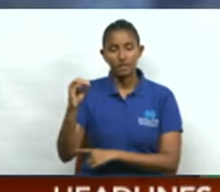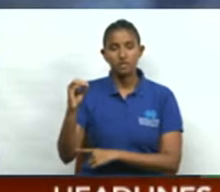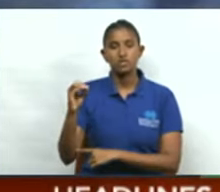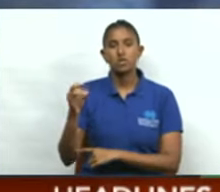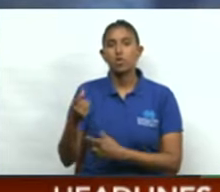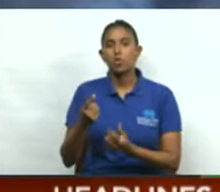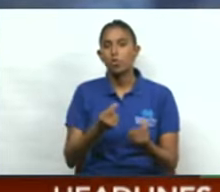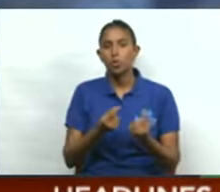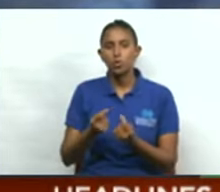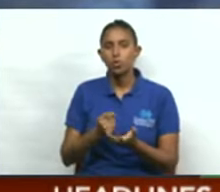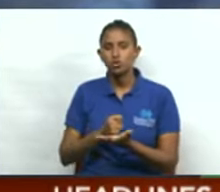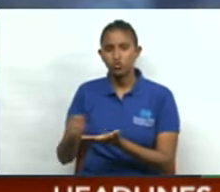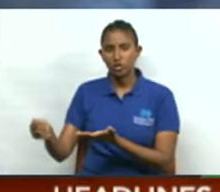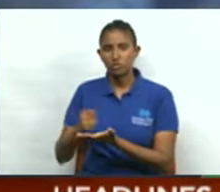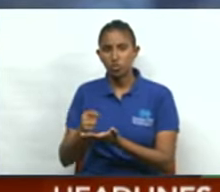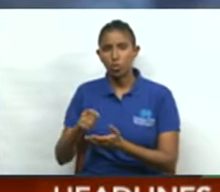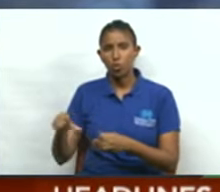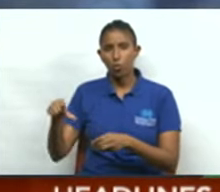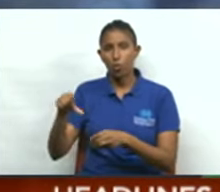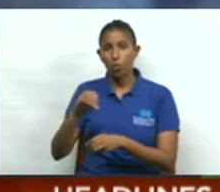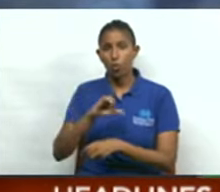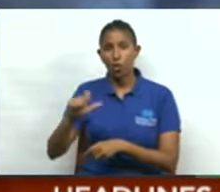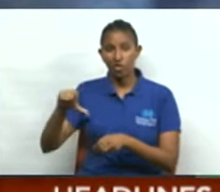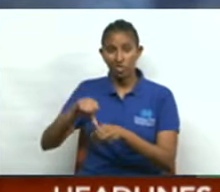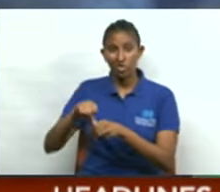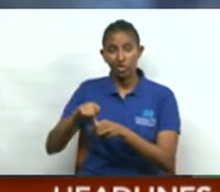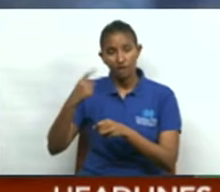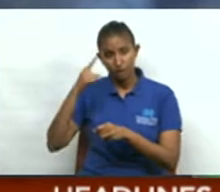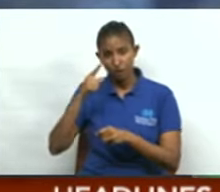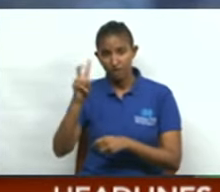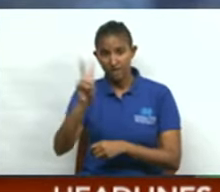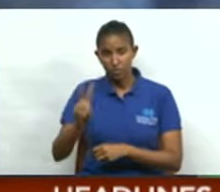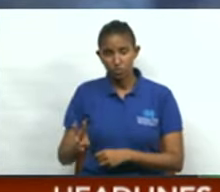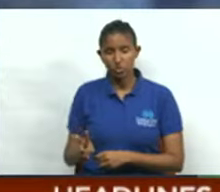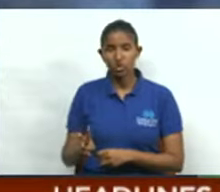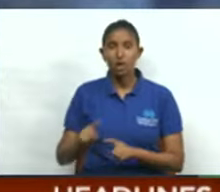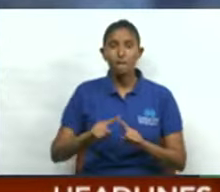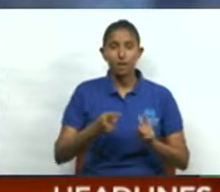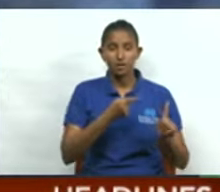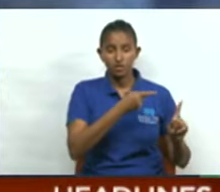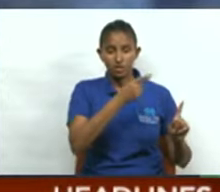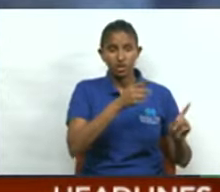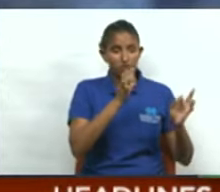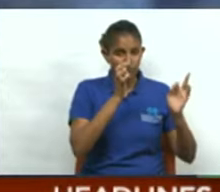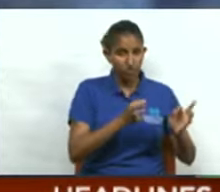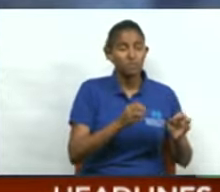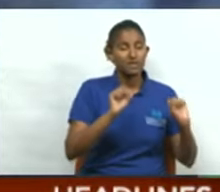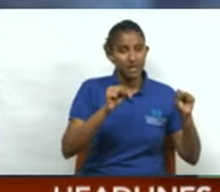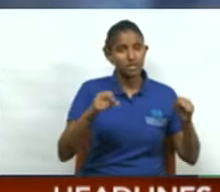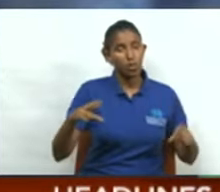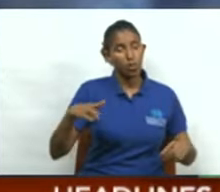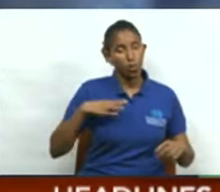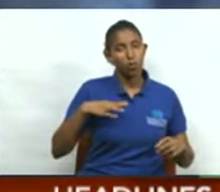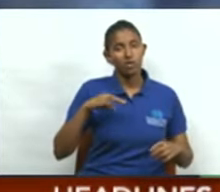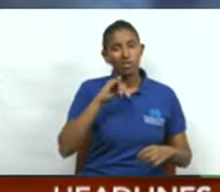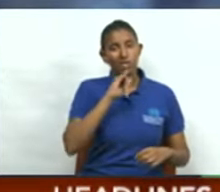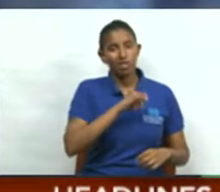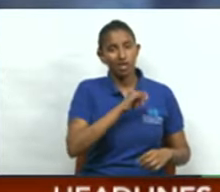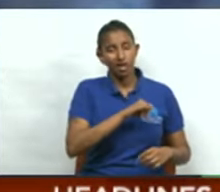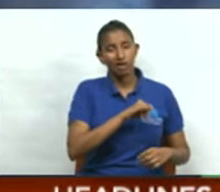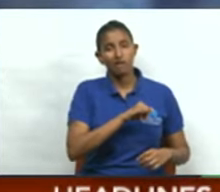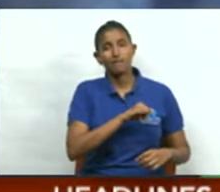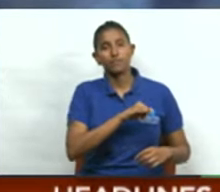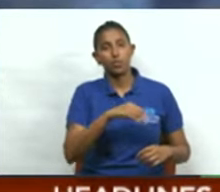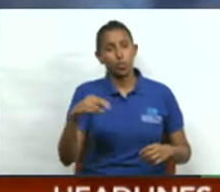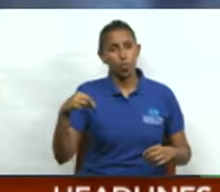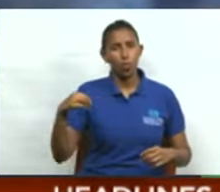However, while Augustine Jackson confirmed his ownership of Melage Offshore Corporation, he denied any connection to the Solo